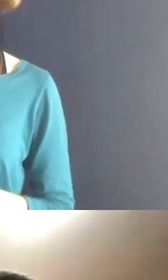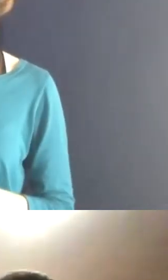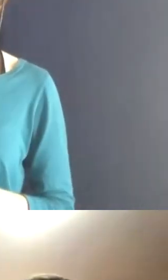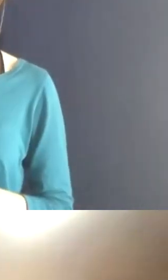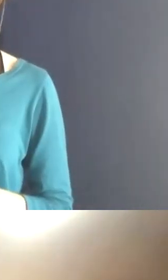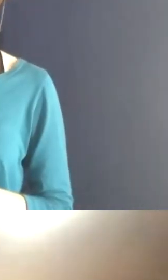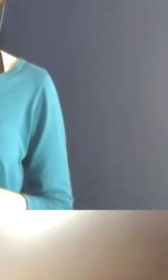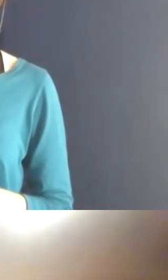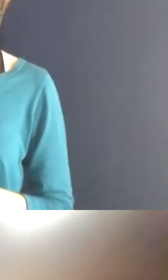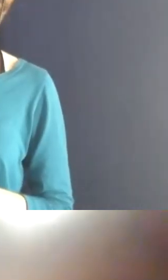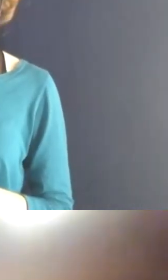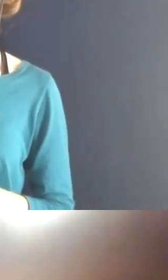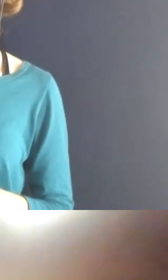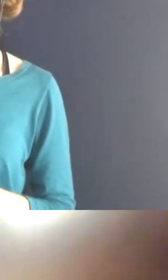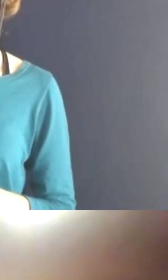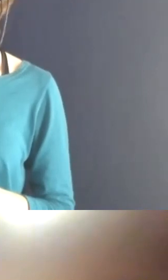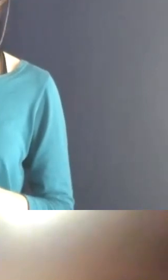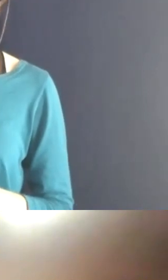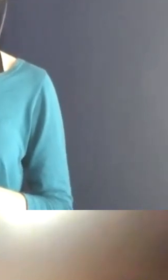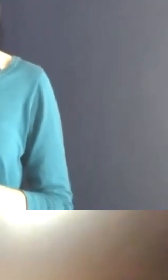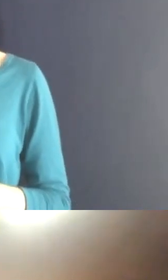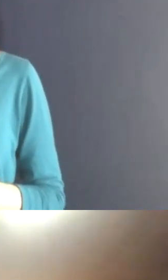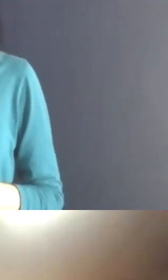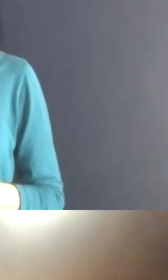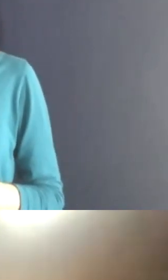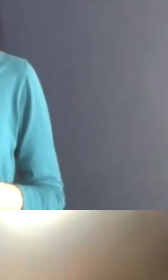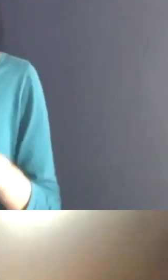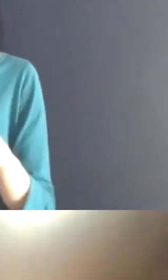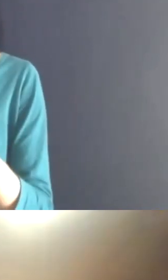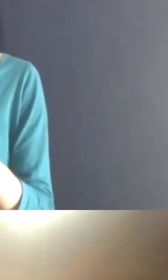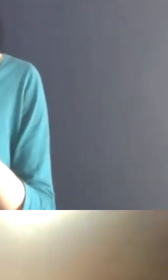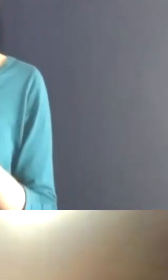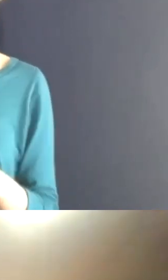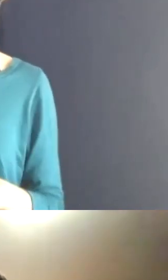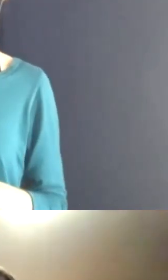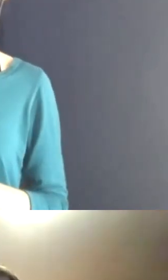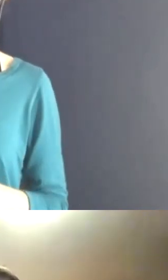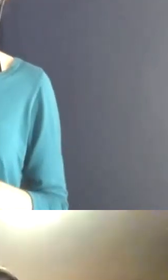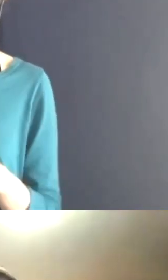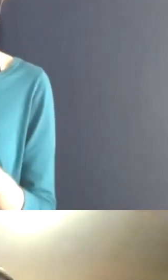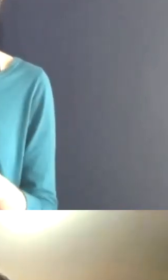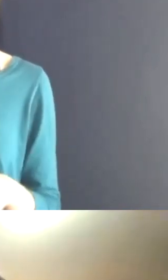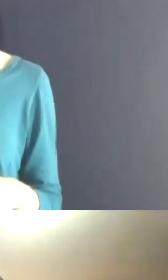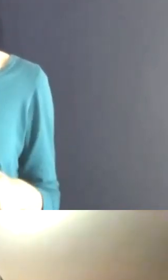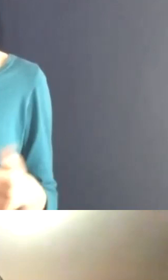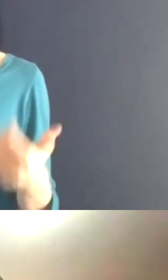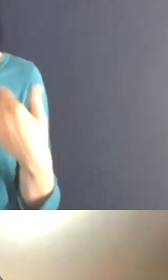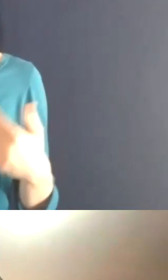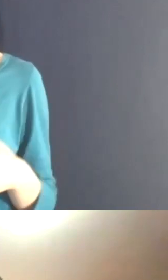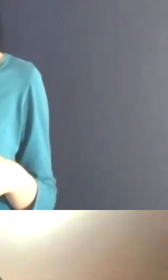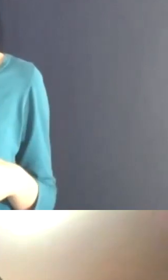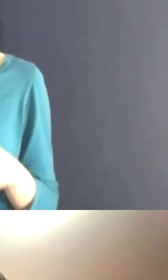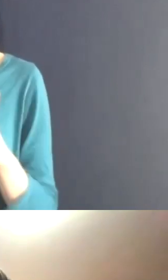I yield to Jennifer. All right, Jennifer, you're up. You. So I have a question on care